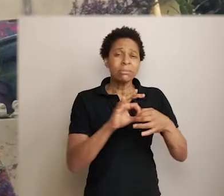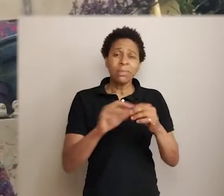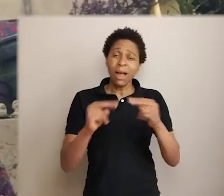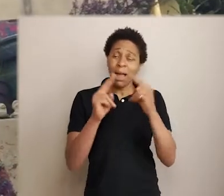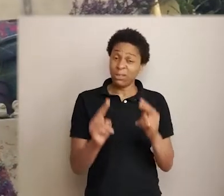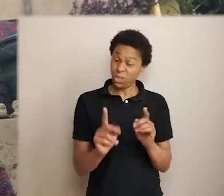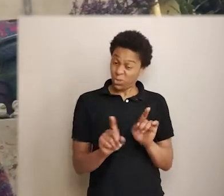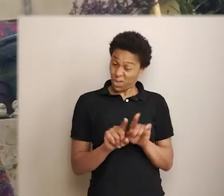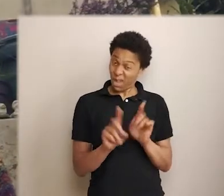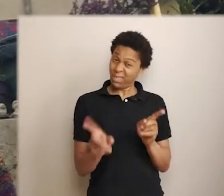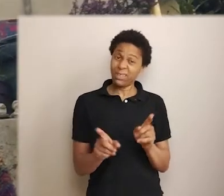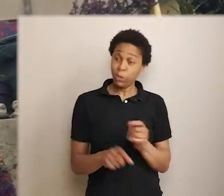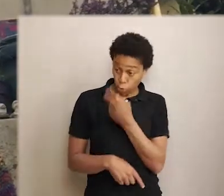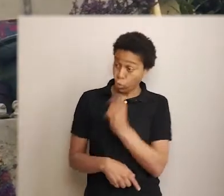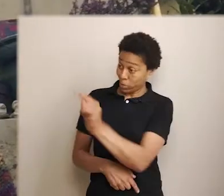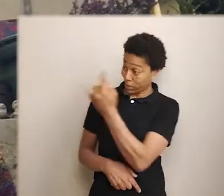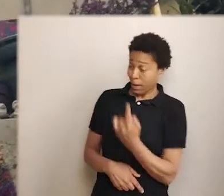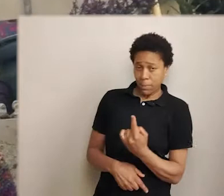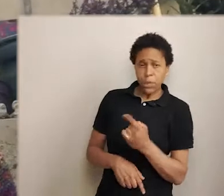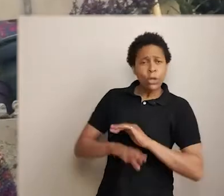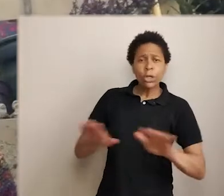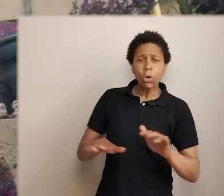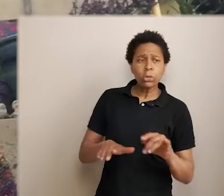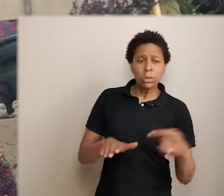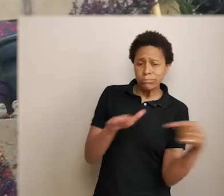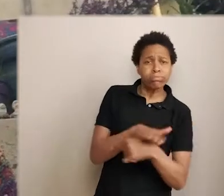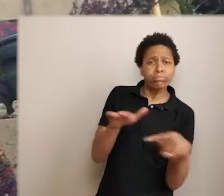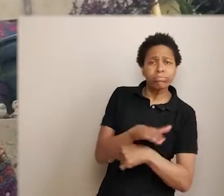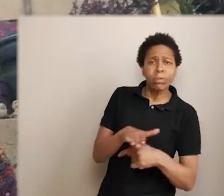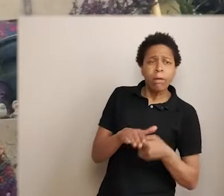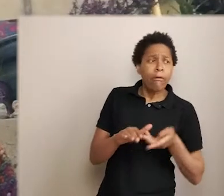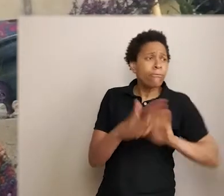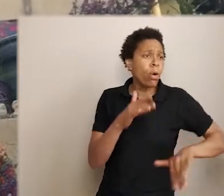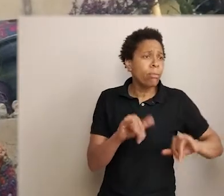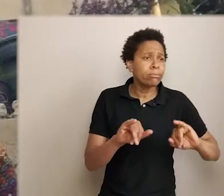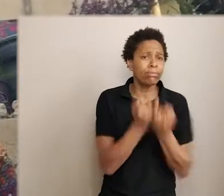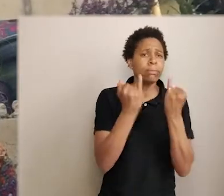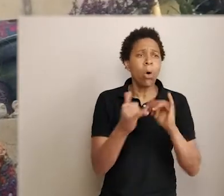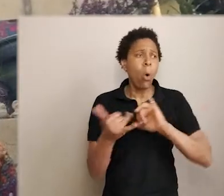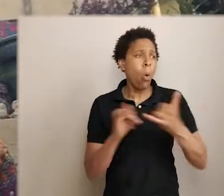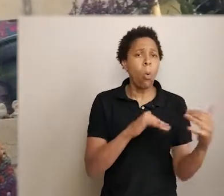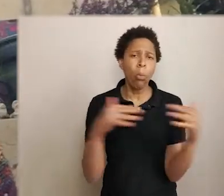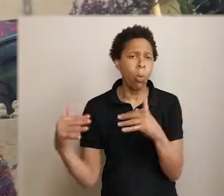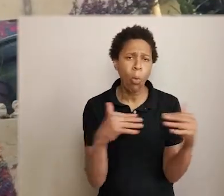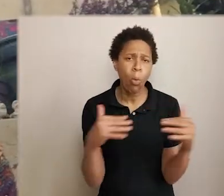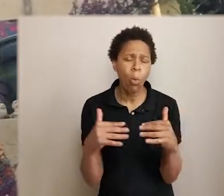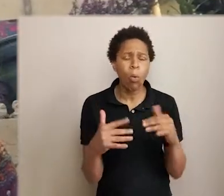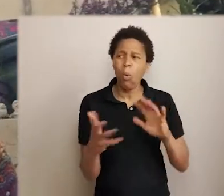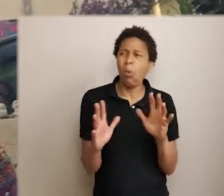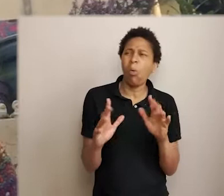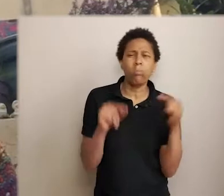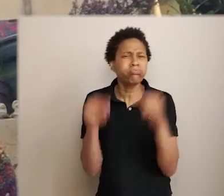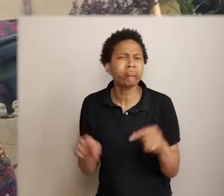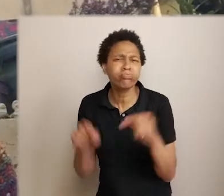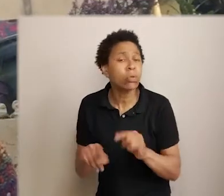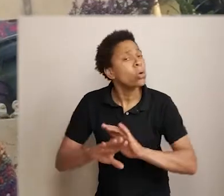come, and they weren't refugees in the way that people were running away from violence or domestic violence or